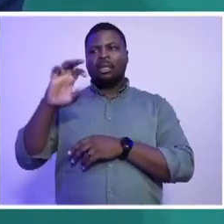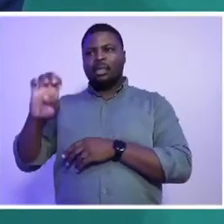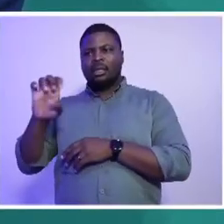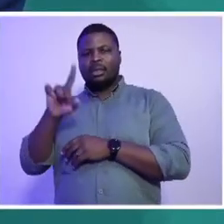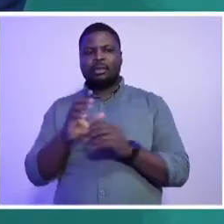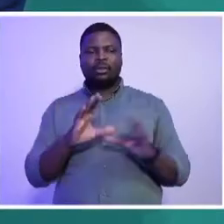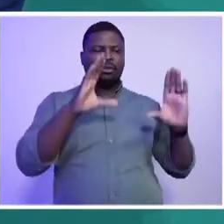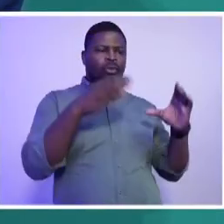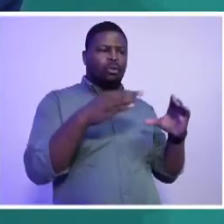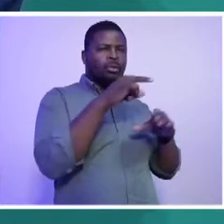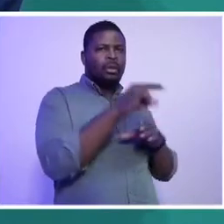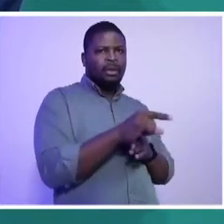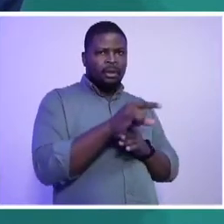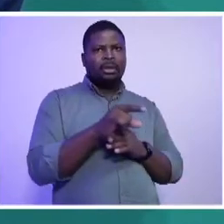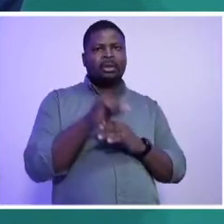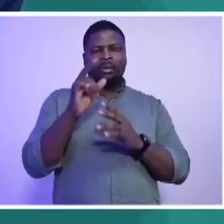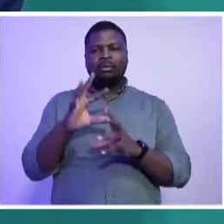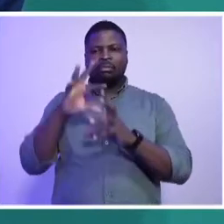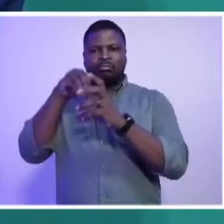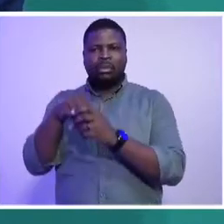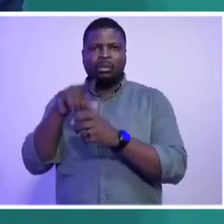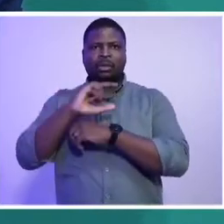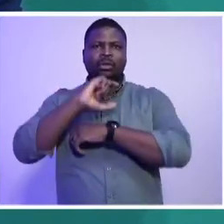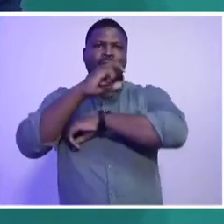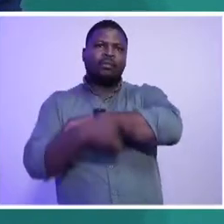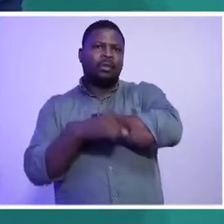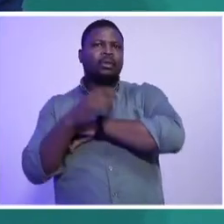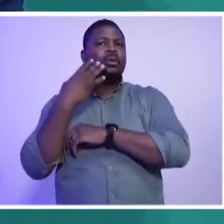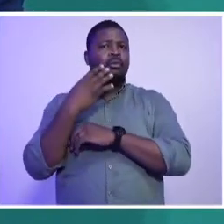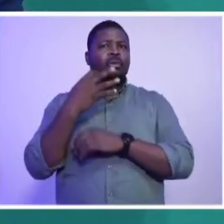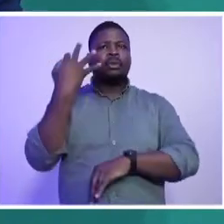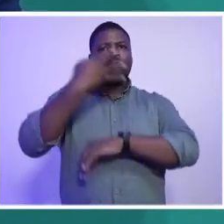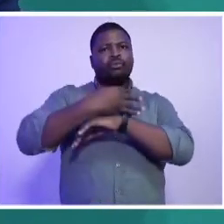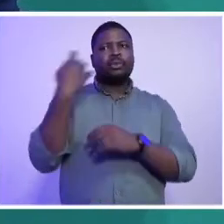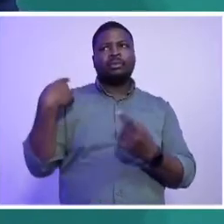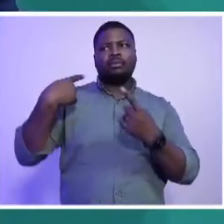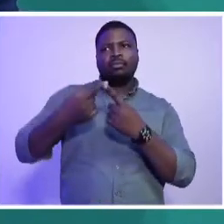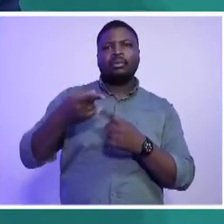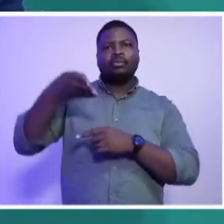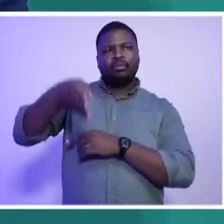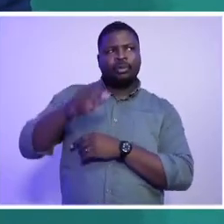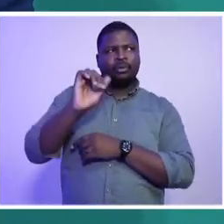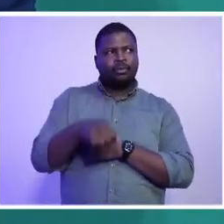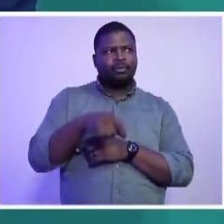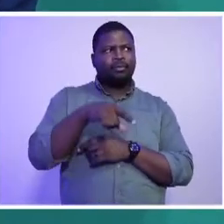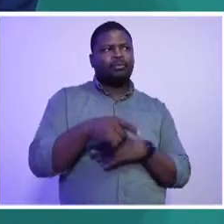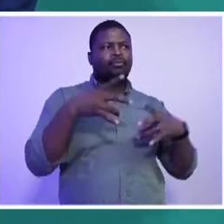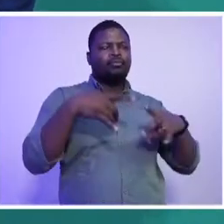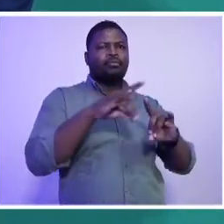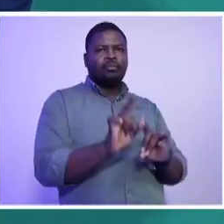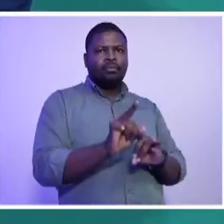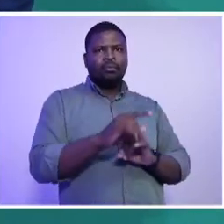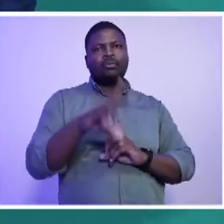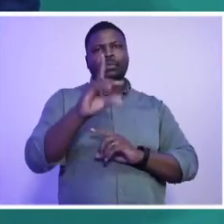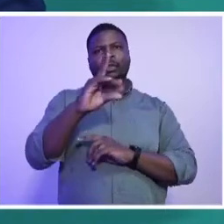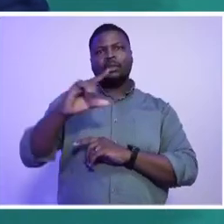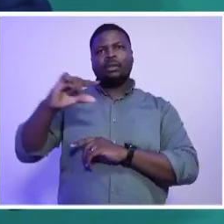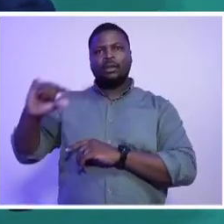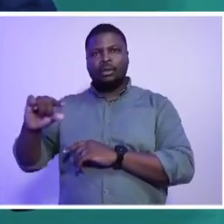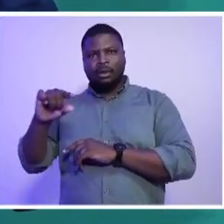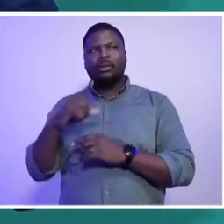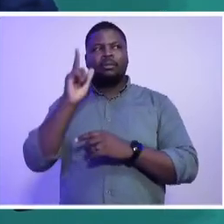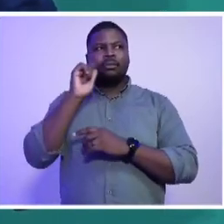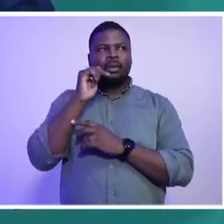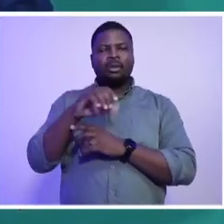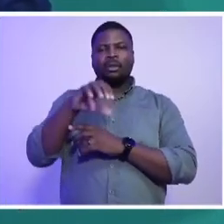have attended this conference diligently for the last 3 days. To DDG Srache and the leadership of the department, thank you,